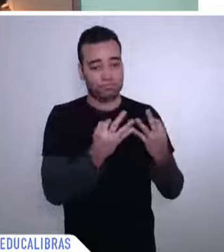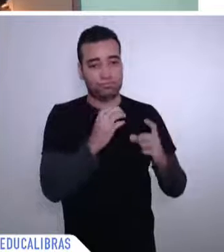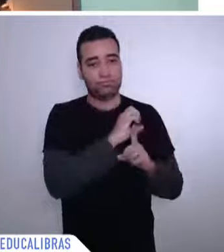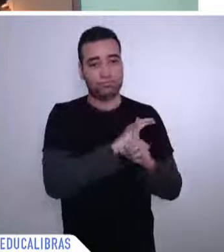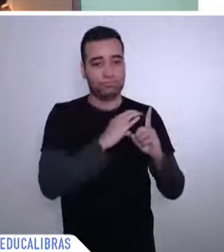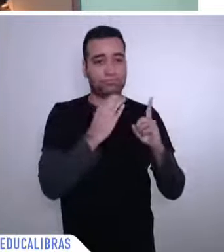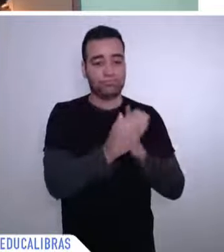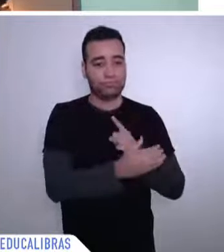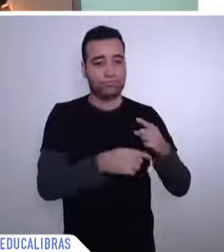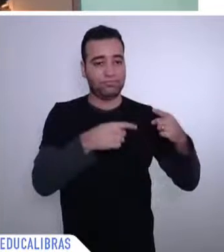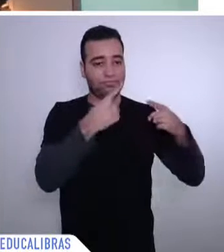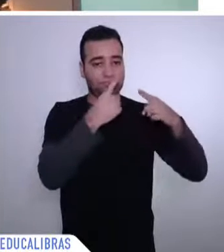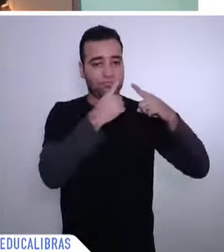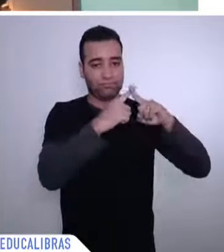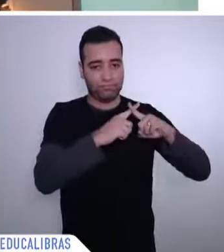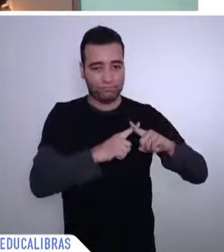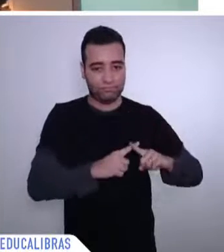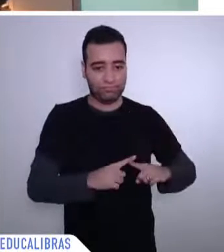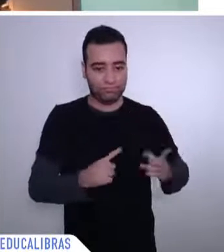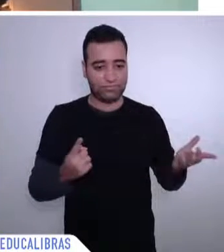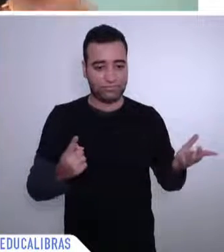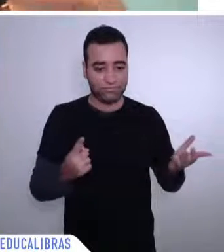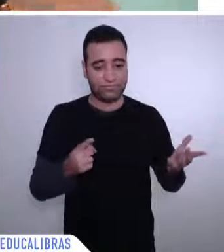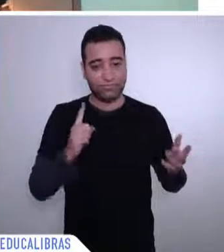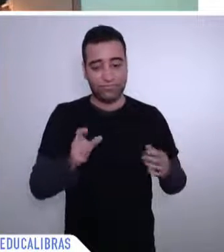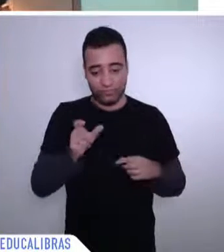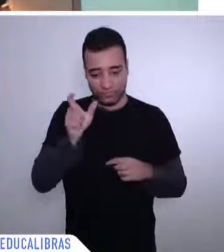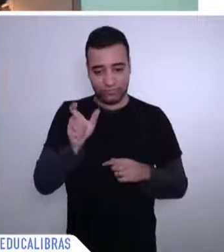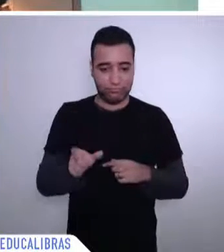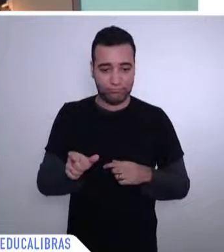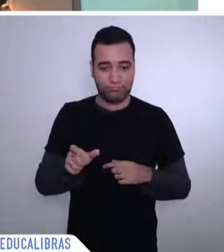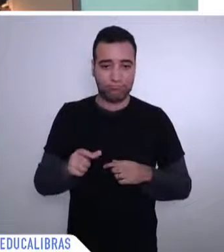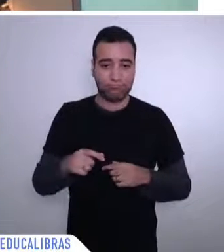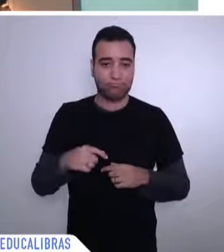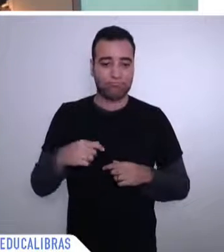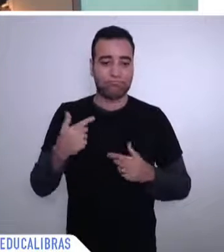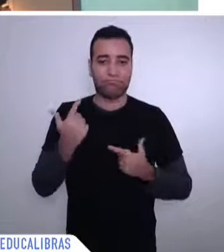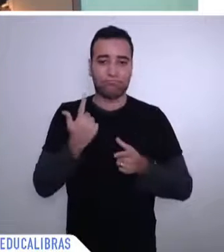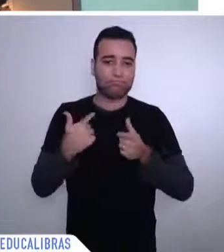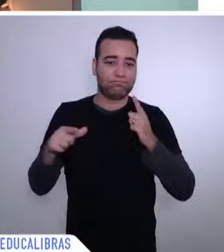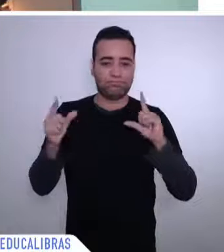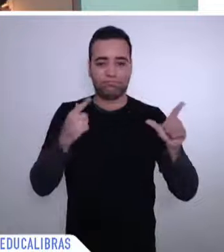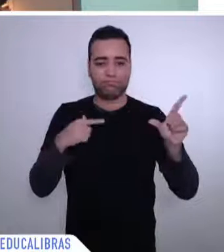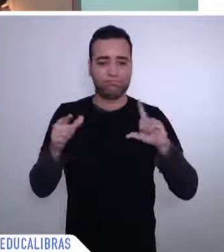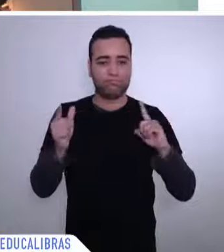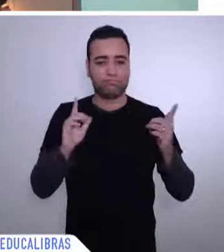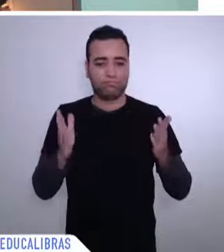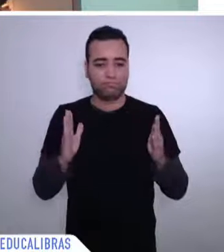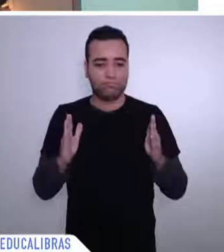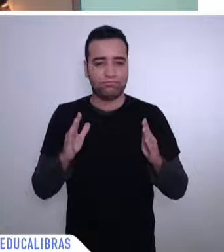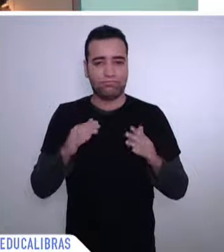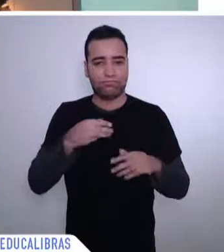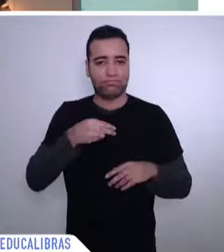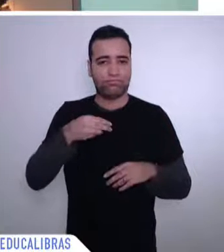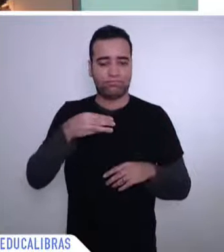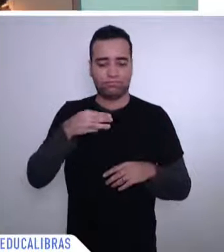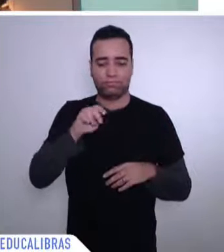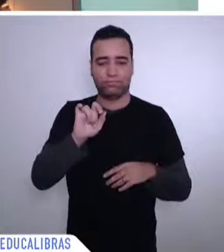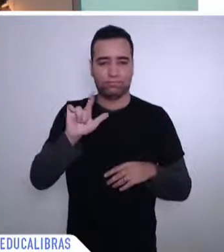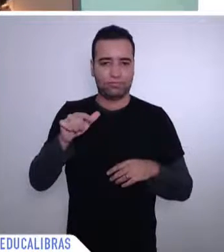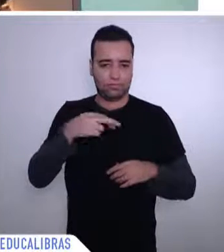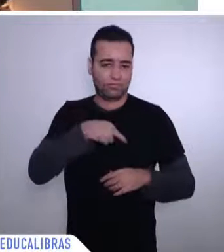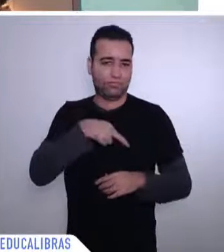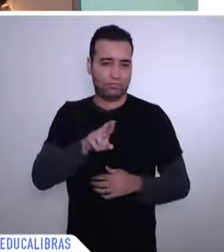The odd way of action brings competitiveness, and these all encompass